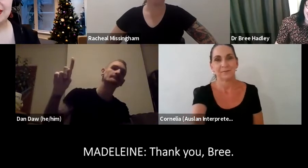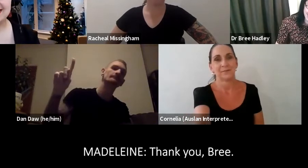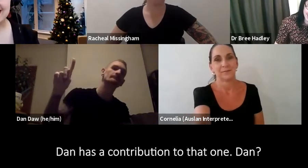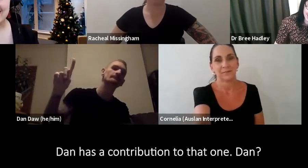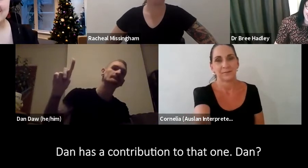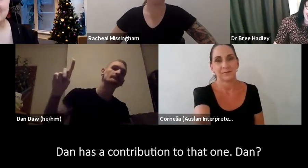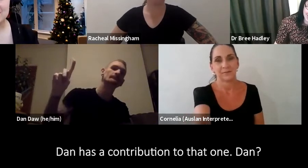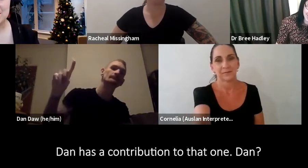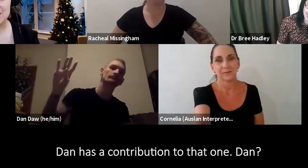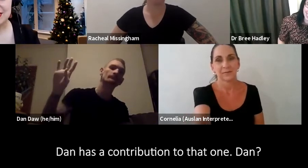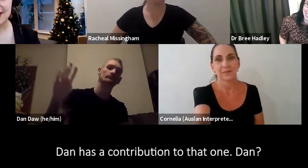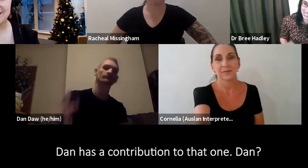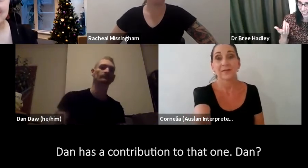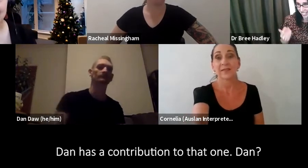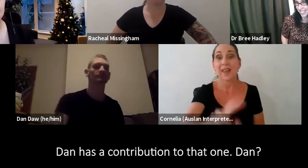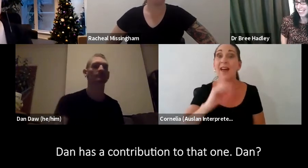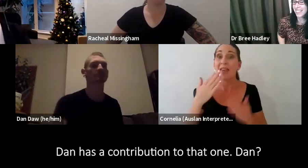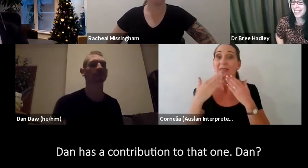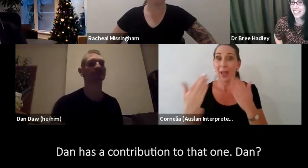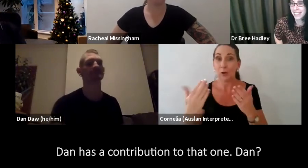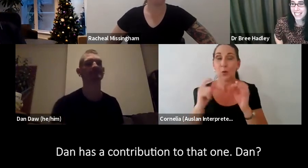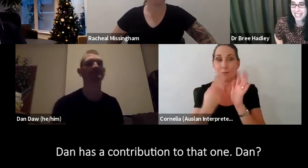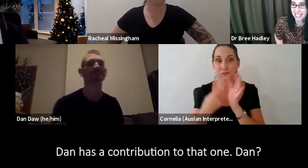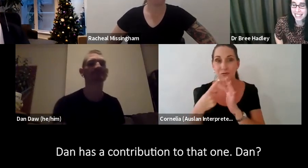Thank you, Bree. Dan has a contribution to that one. Dan.